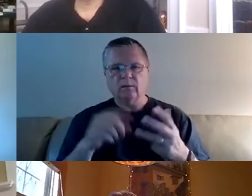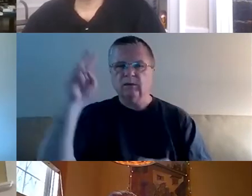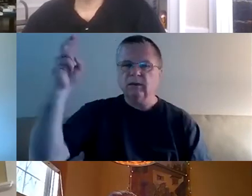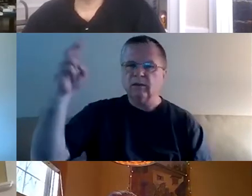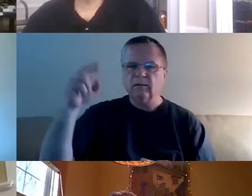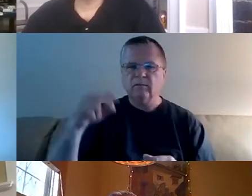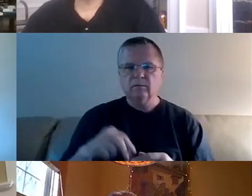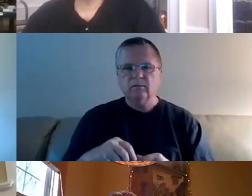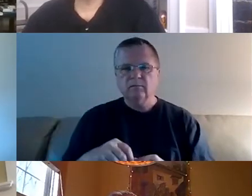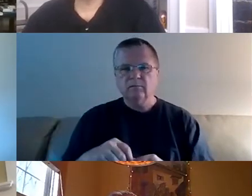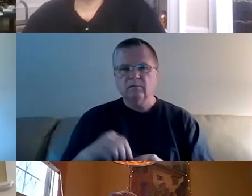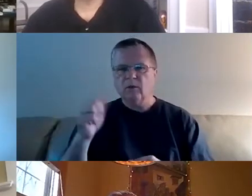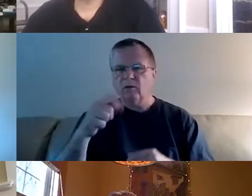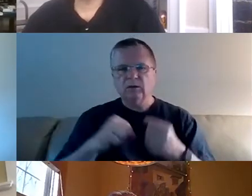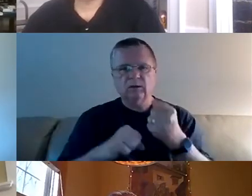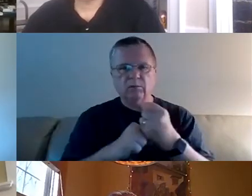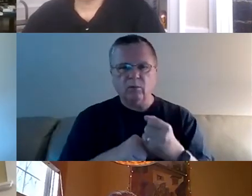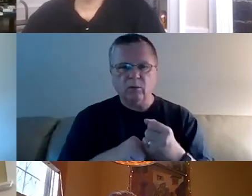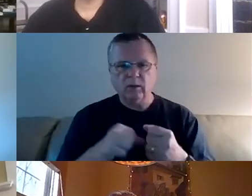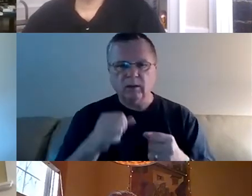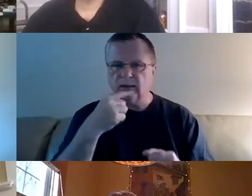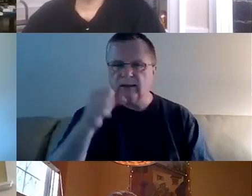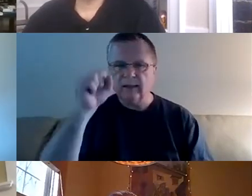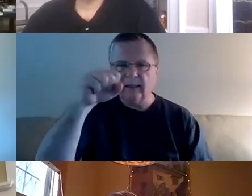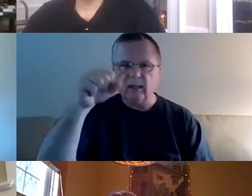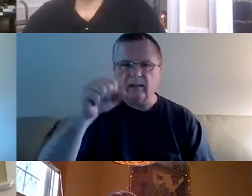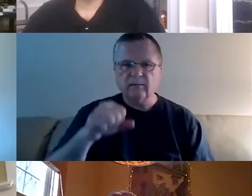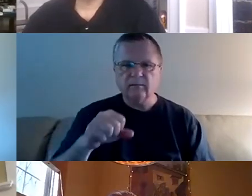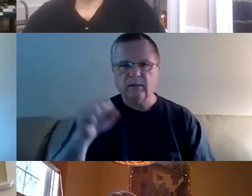Probably moved in second. All those in favor signify by saying aye.